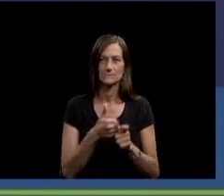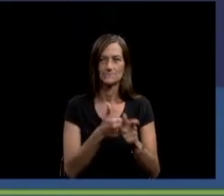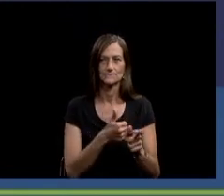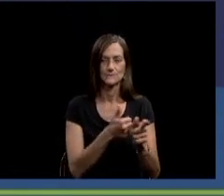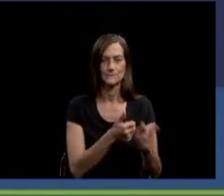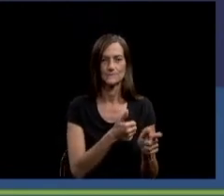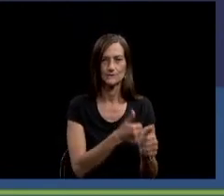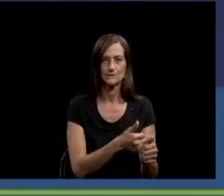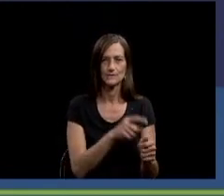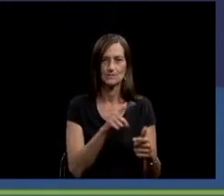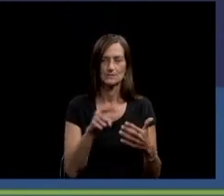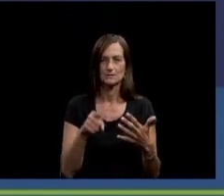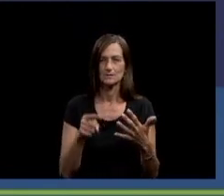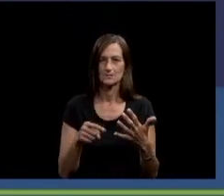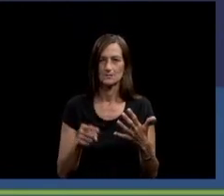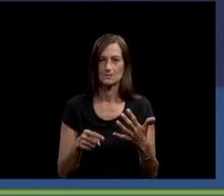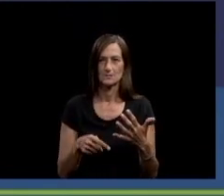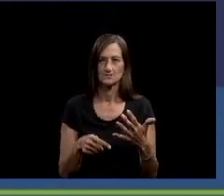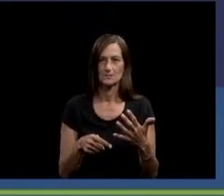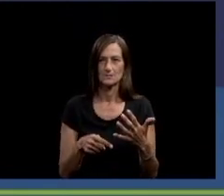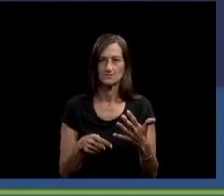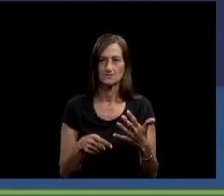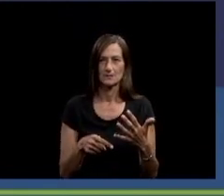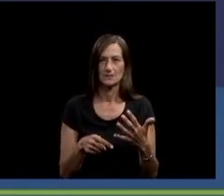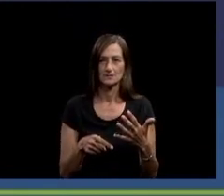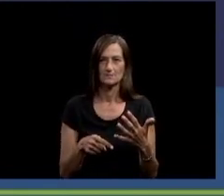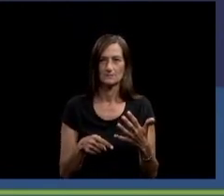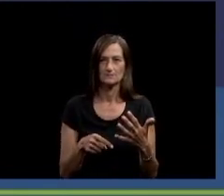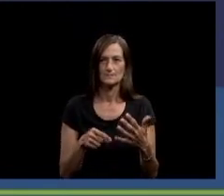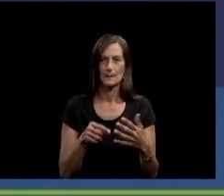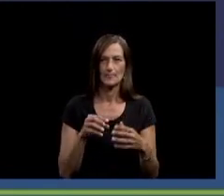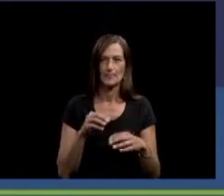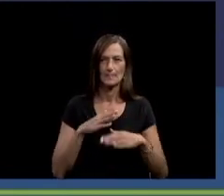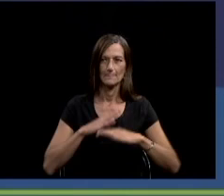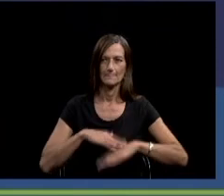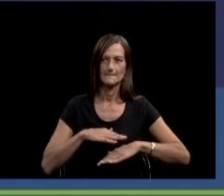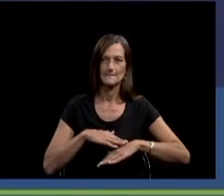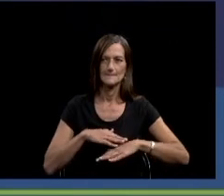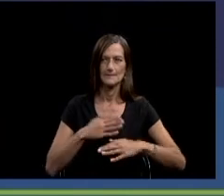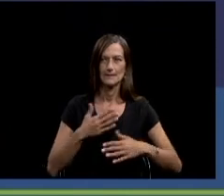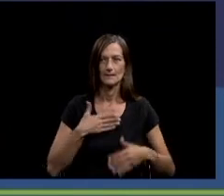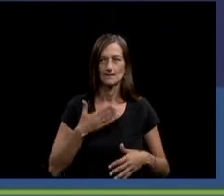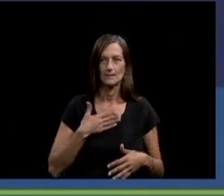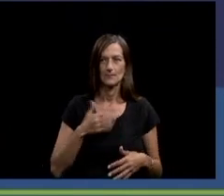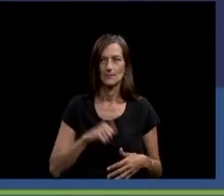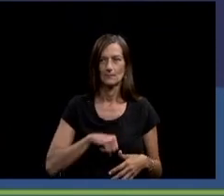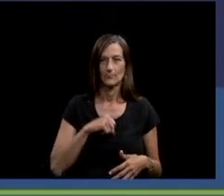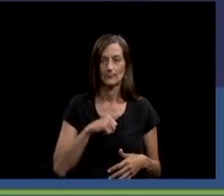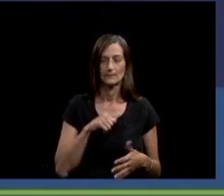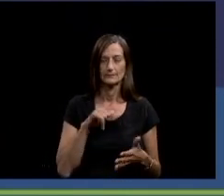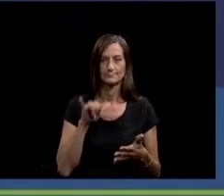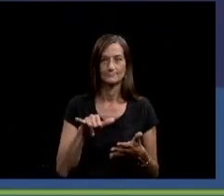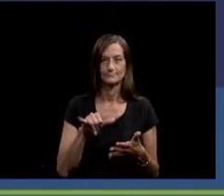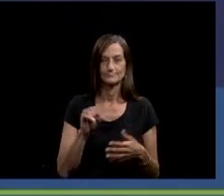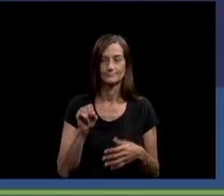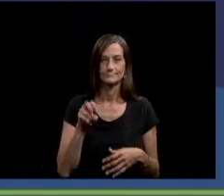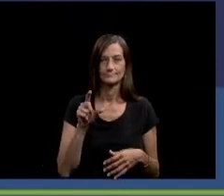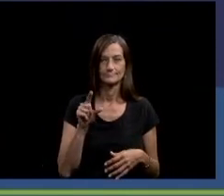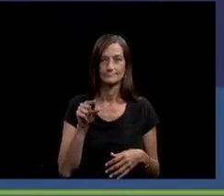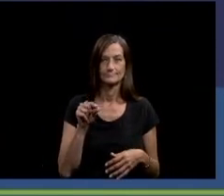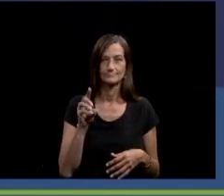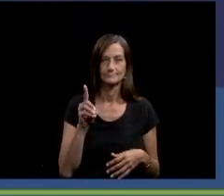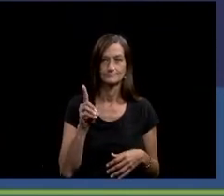relief, you know, happiness and pride, I guess, that we, the City of Waco and our department